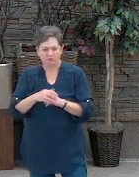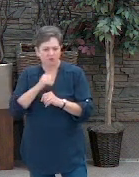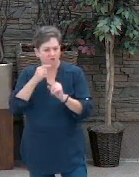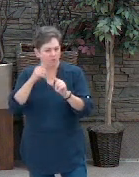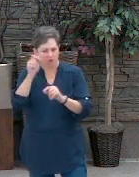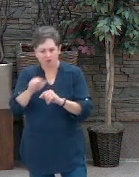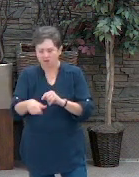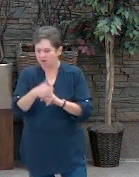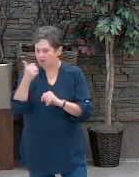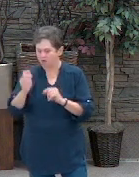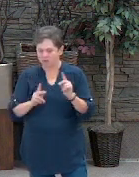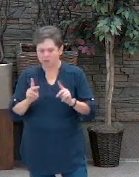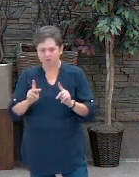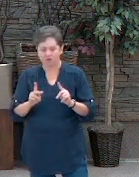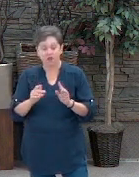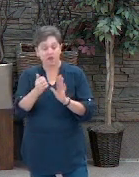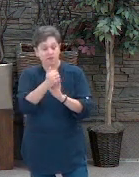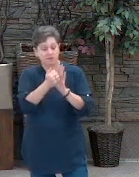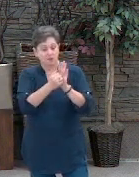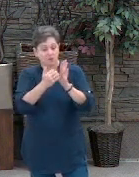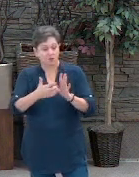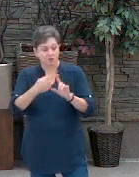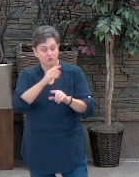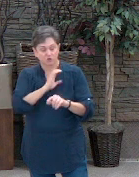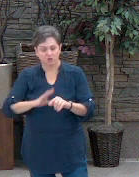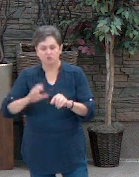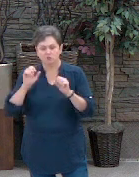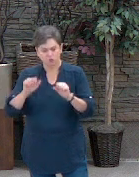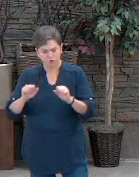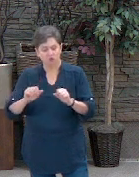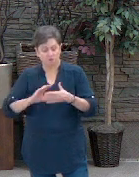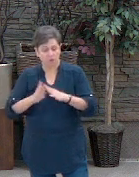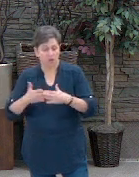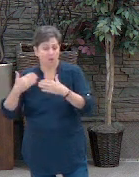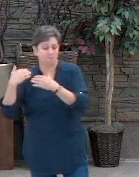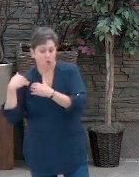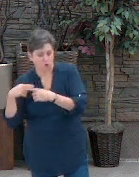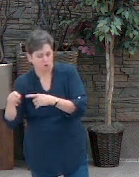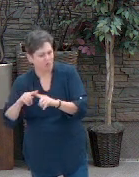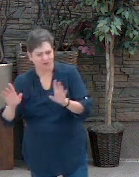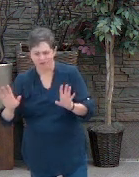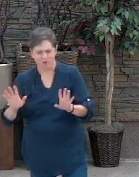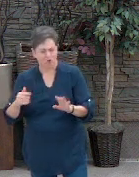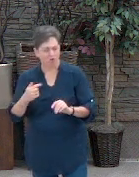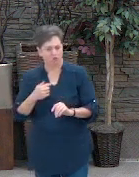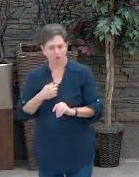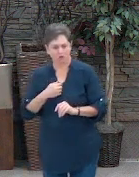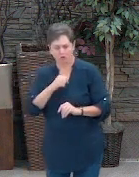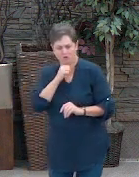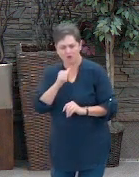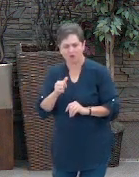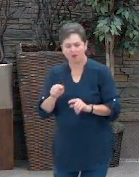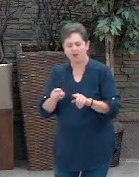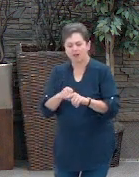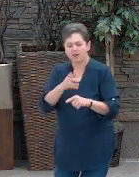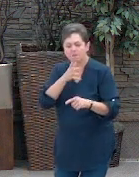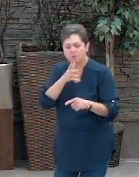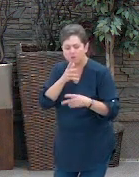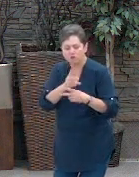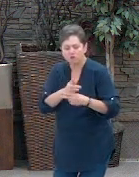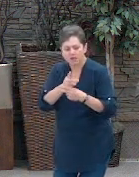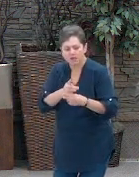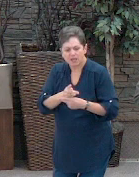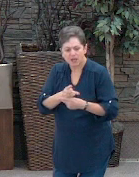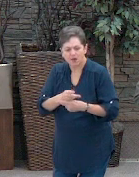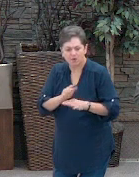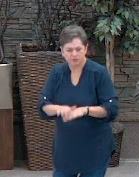anyone else. As apostles of Christ, we could have been a burden to you, but we were gentle among you, like a mother caring for her